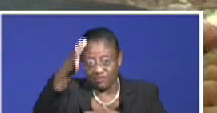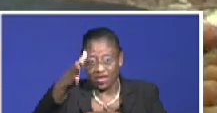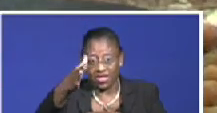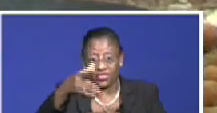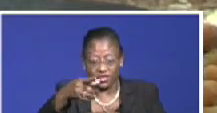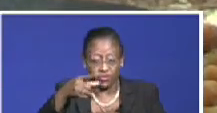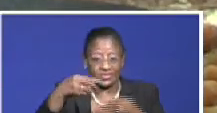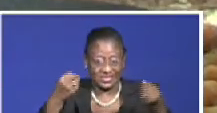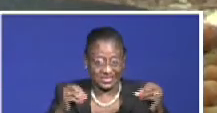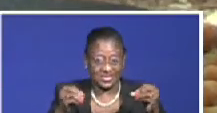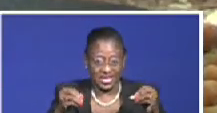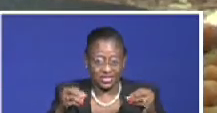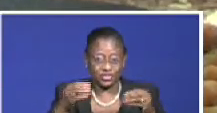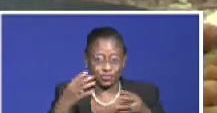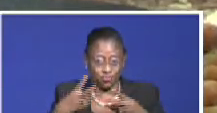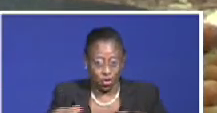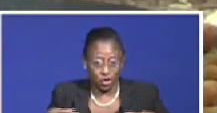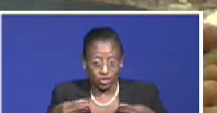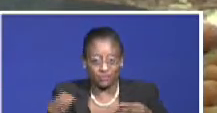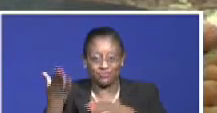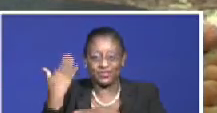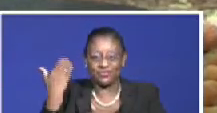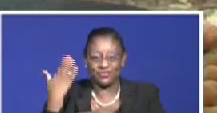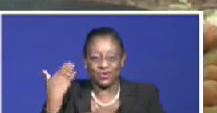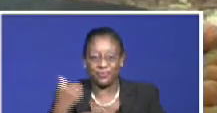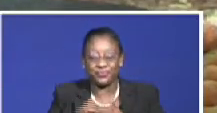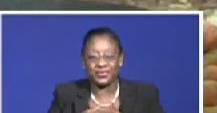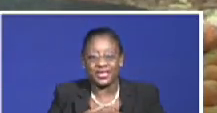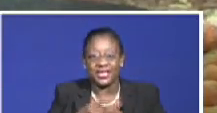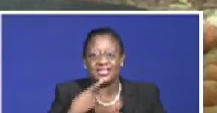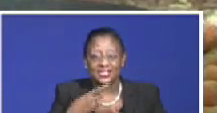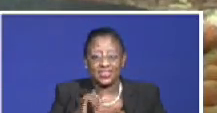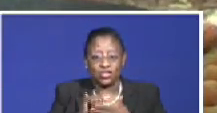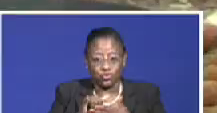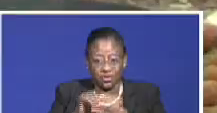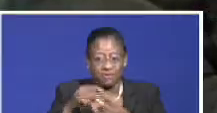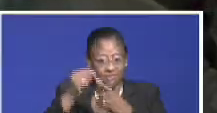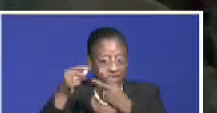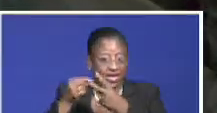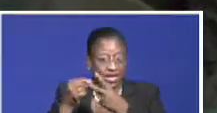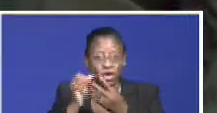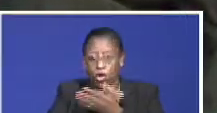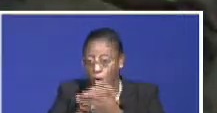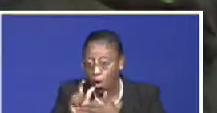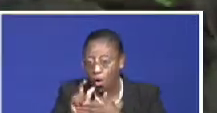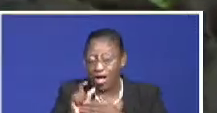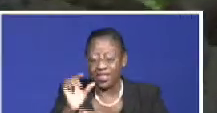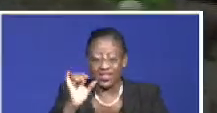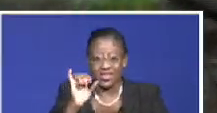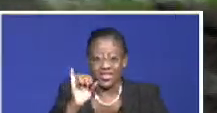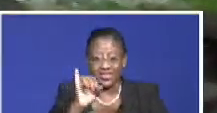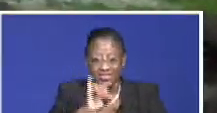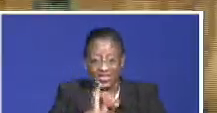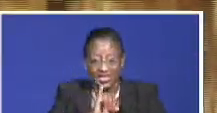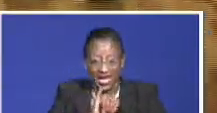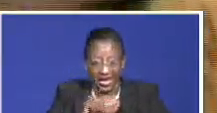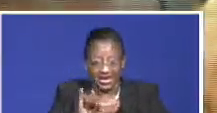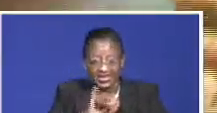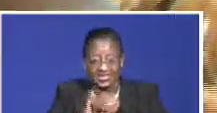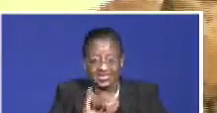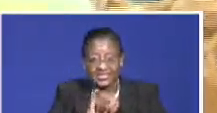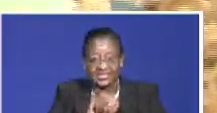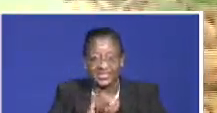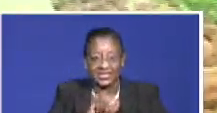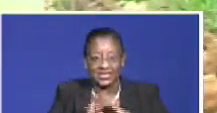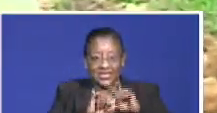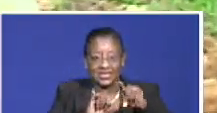several species of sponges that you could find on every single island in the Bahamas. You have the wool. The wool is the most expensive sponge. You have